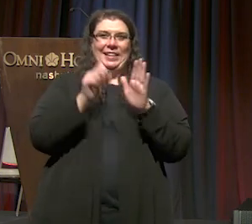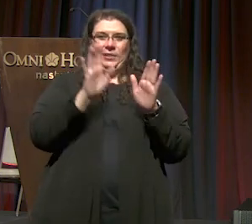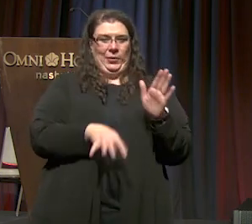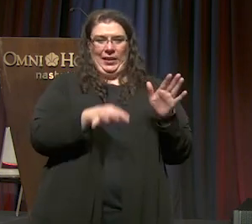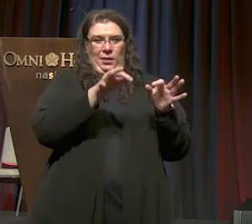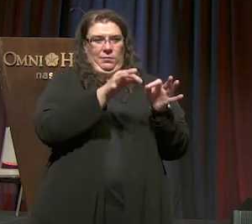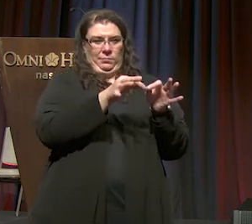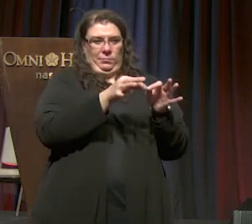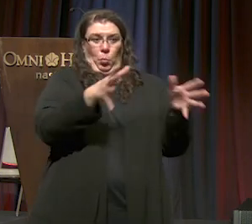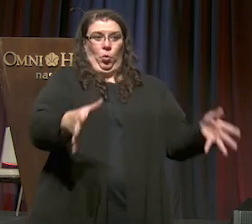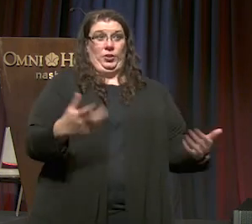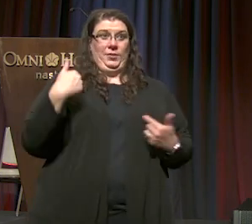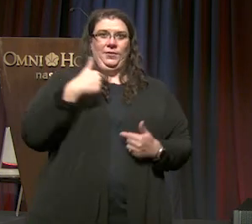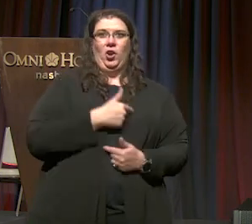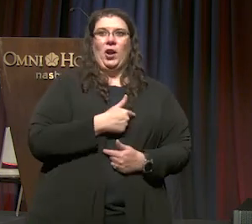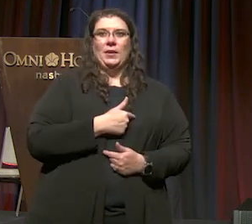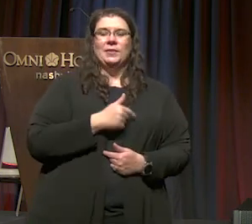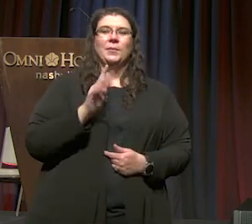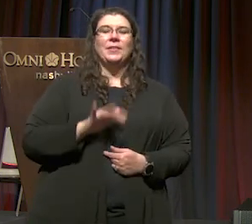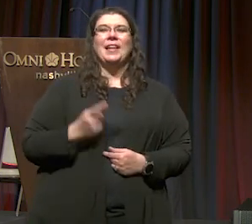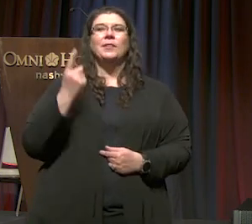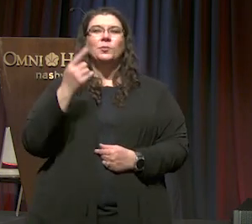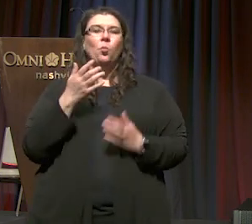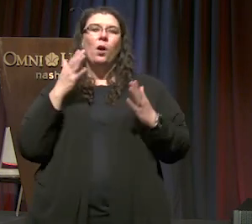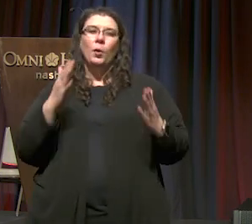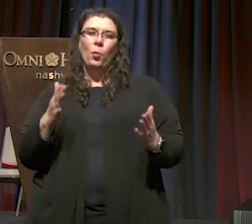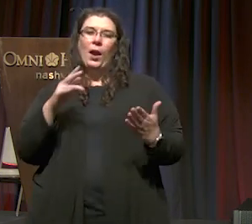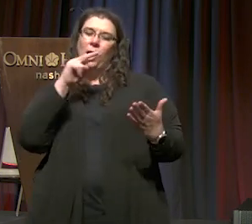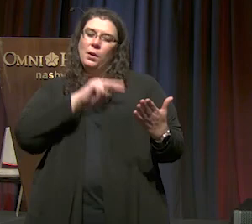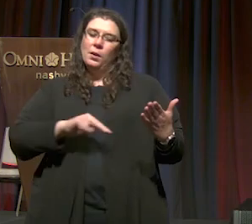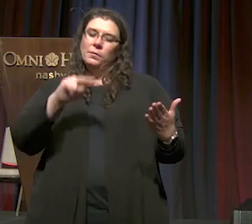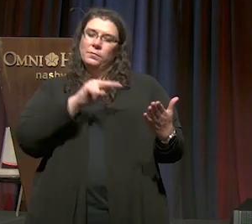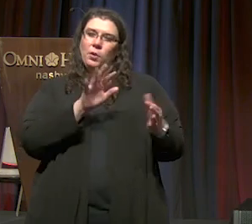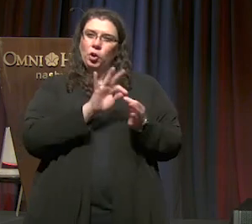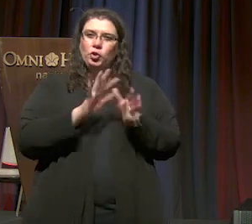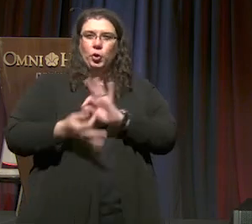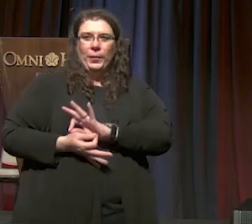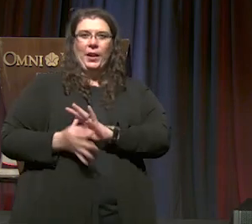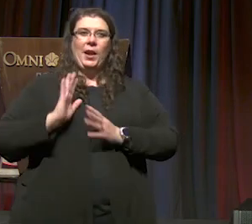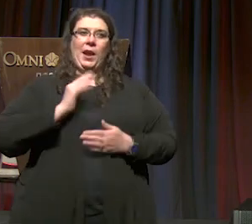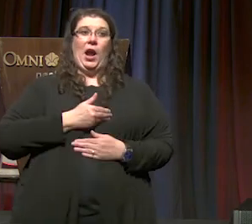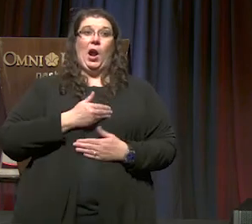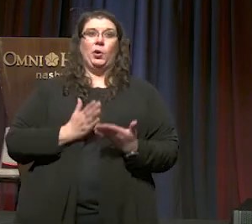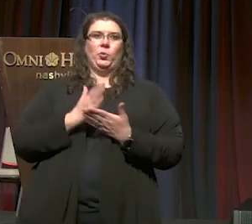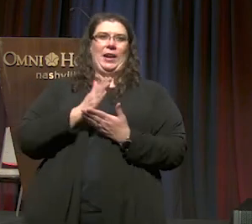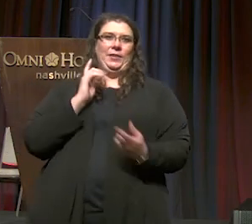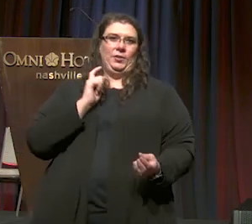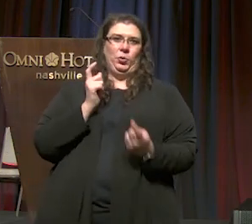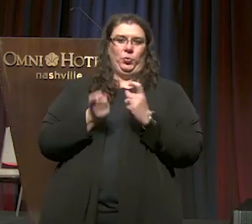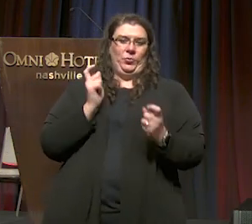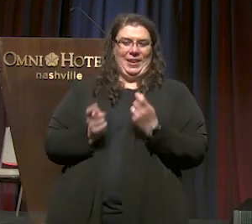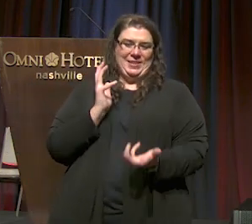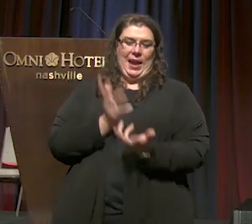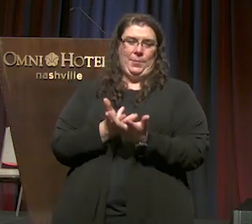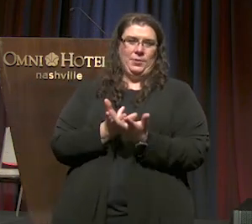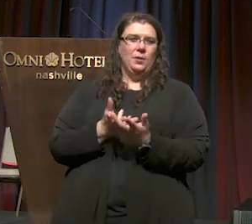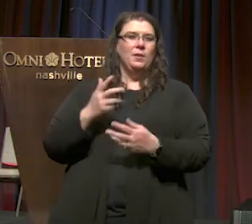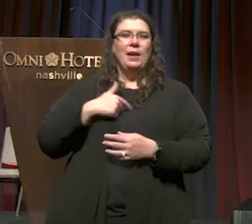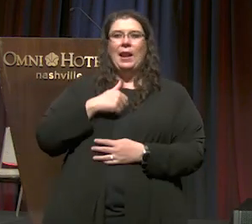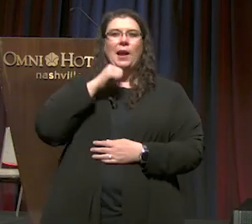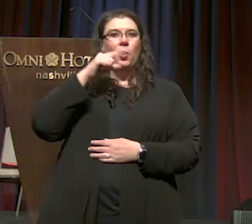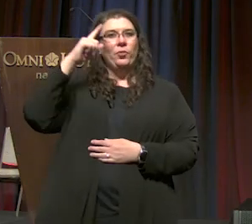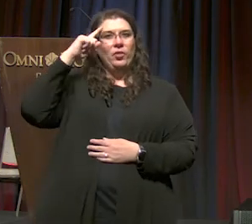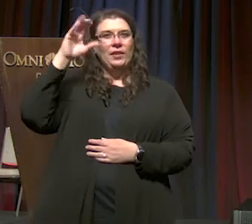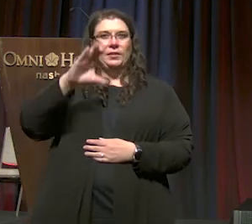that. But that is one way of interpreting our right to adapt. And I don't think the